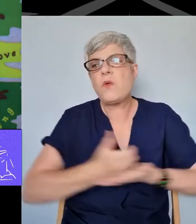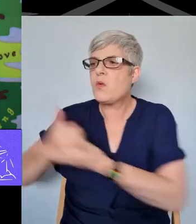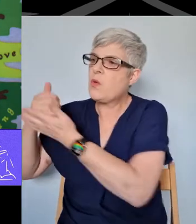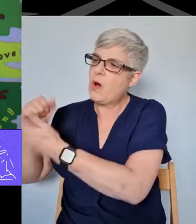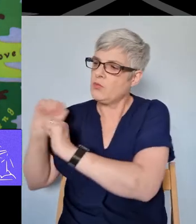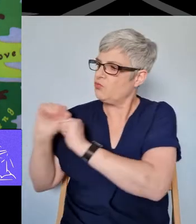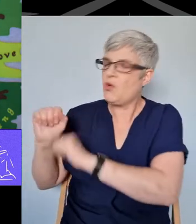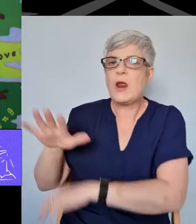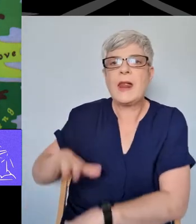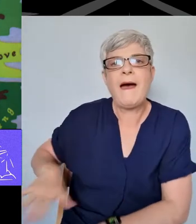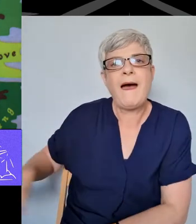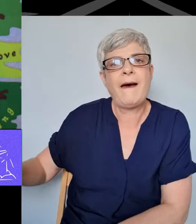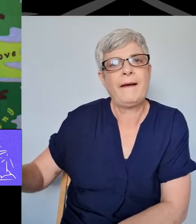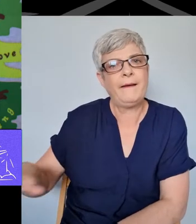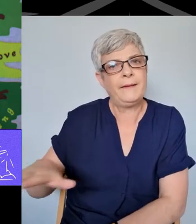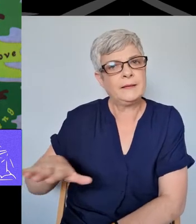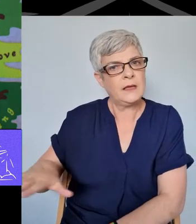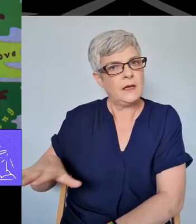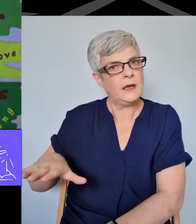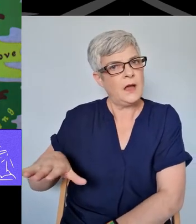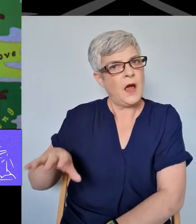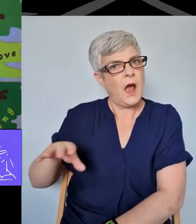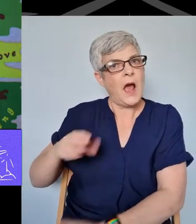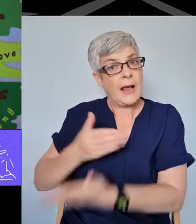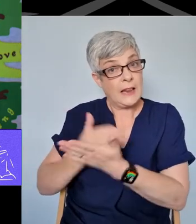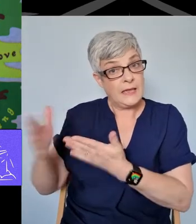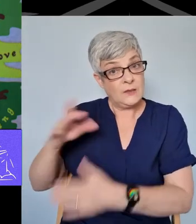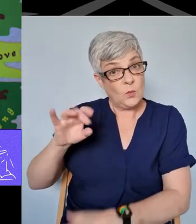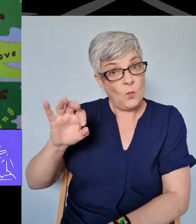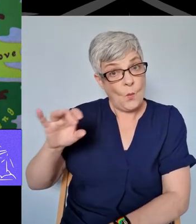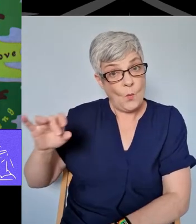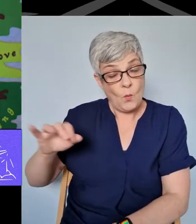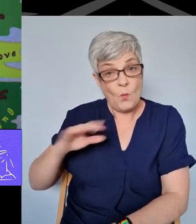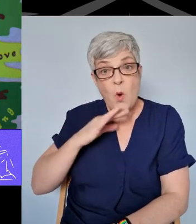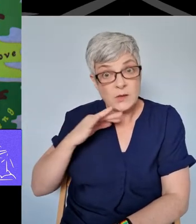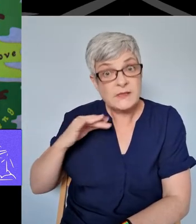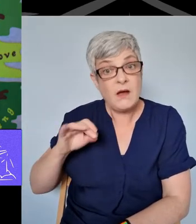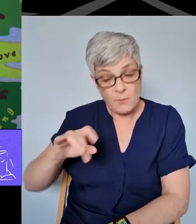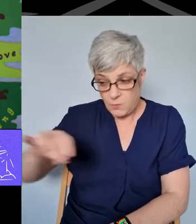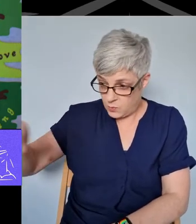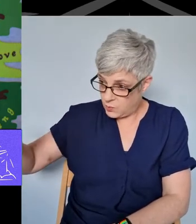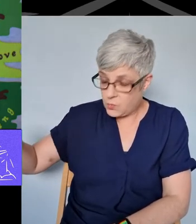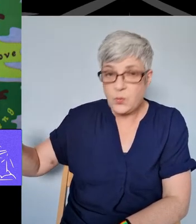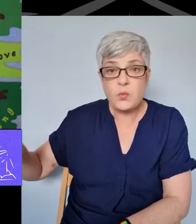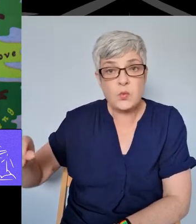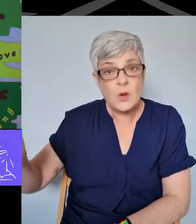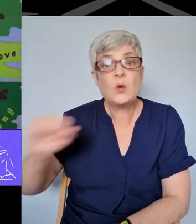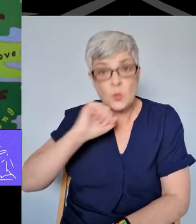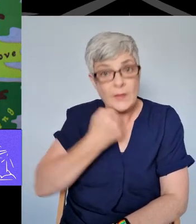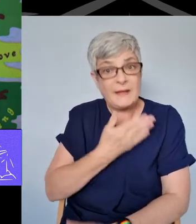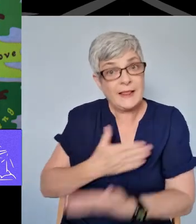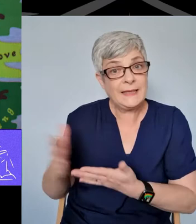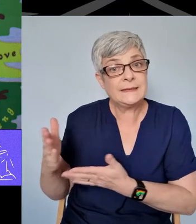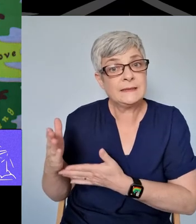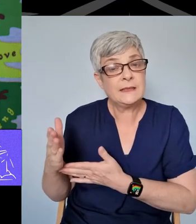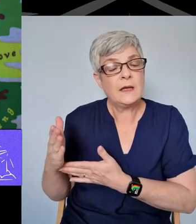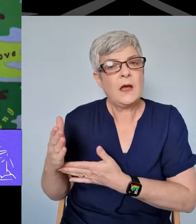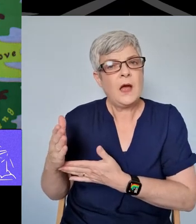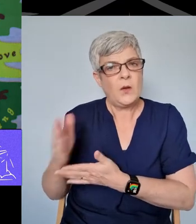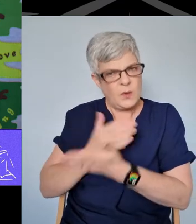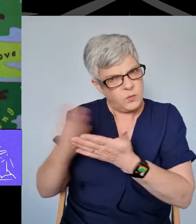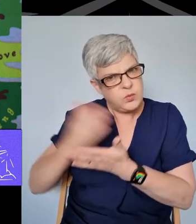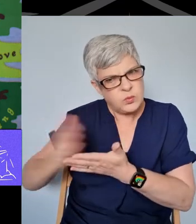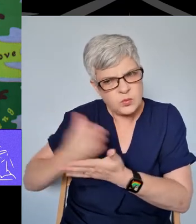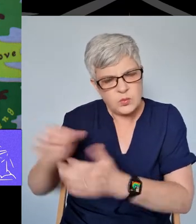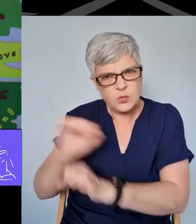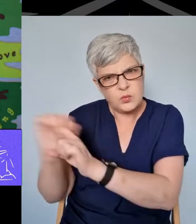land. I will sprinkle clean water on you, and you will be clean. I will cleanse you from